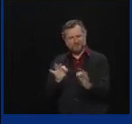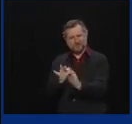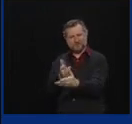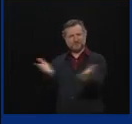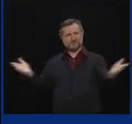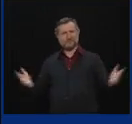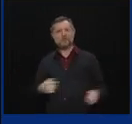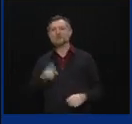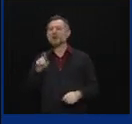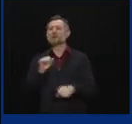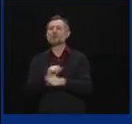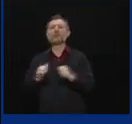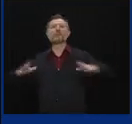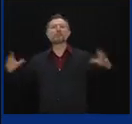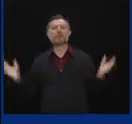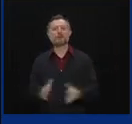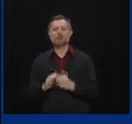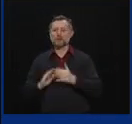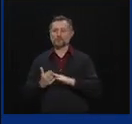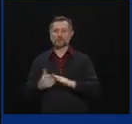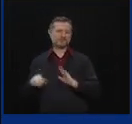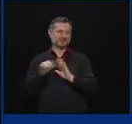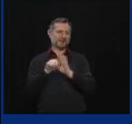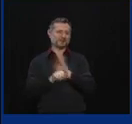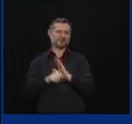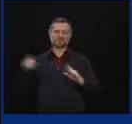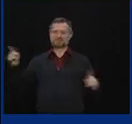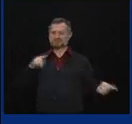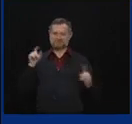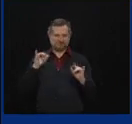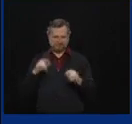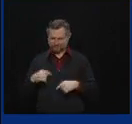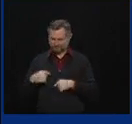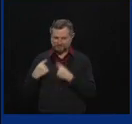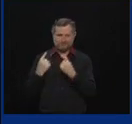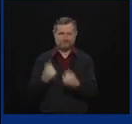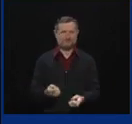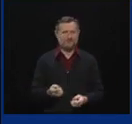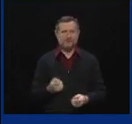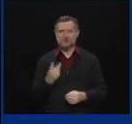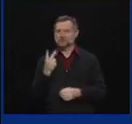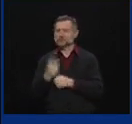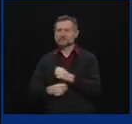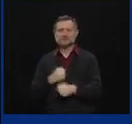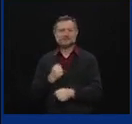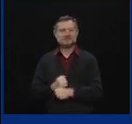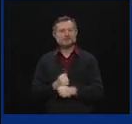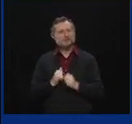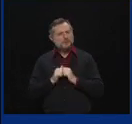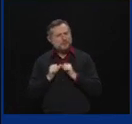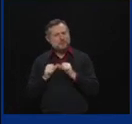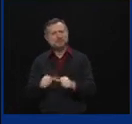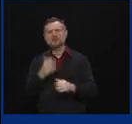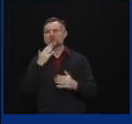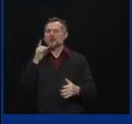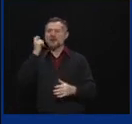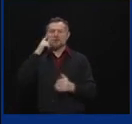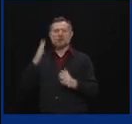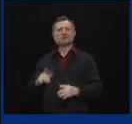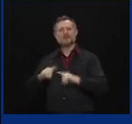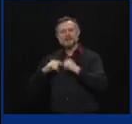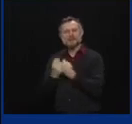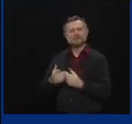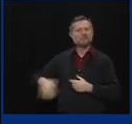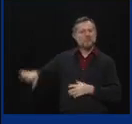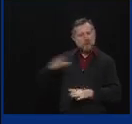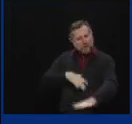as a state, to address it. That's what we've done for the last 2 years and will continue to do. I want to thank Governor Hochul and her team for their continued